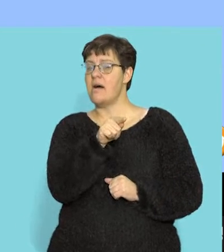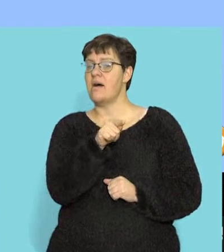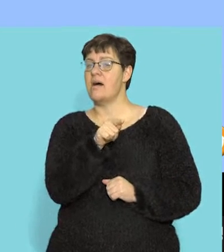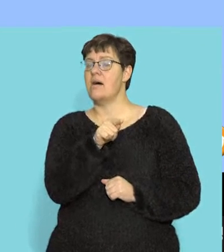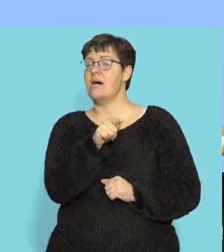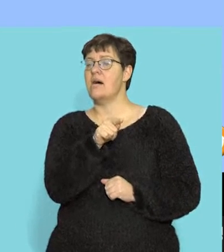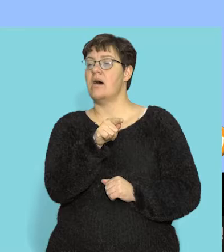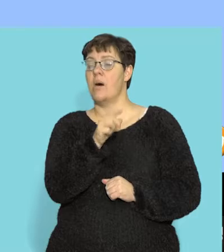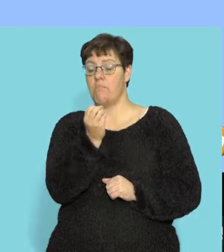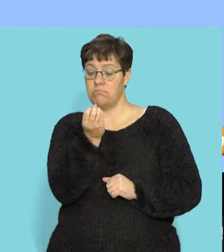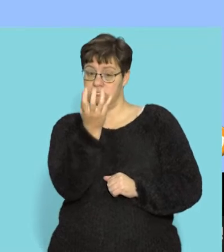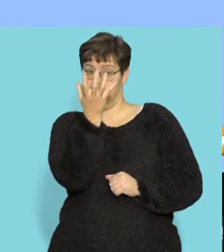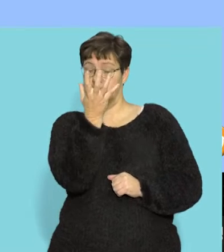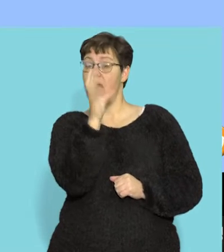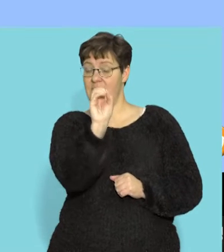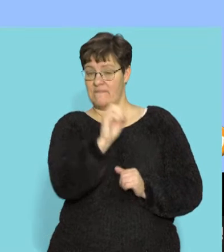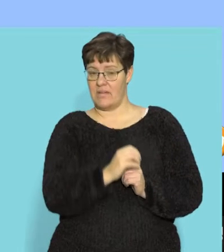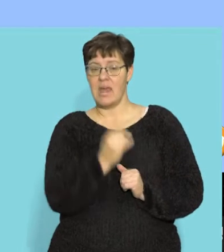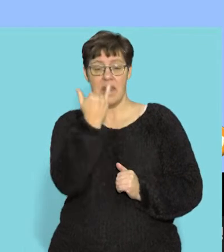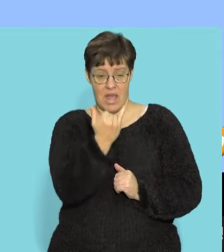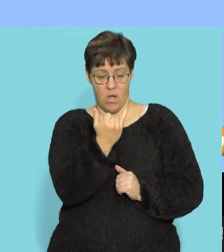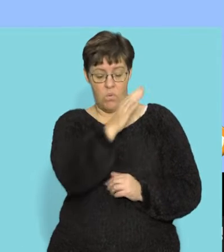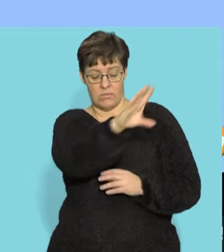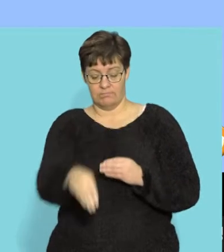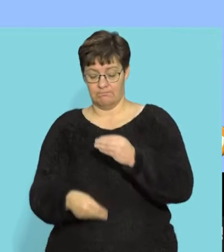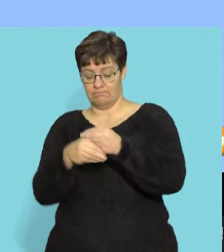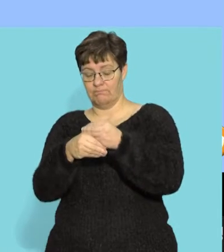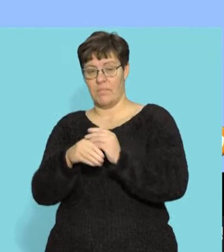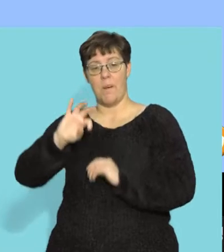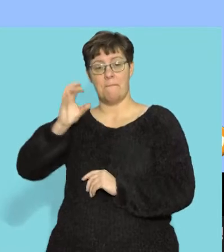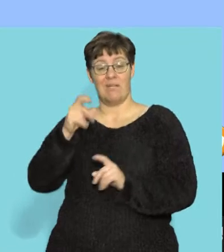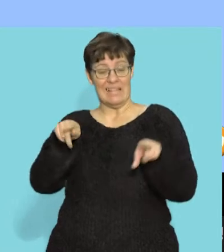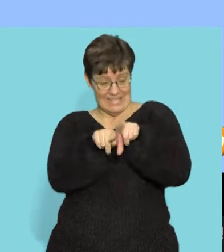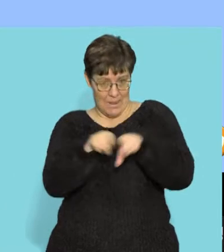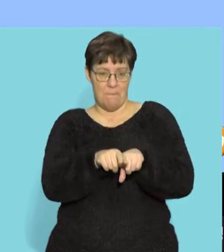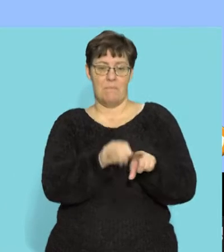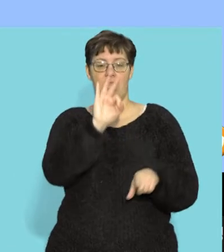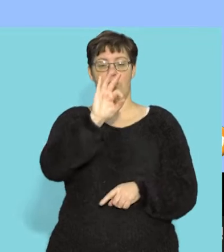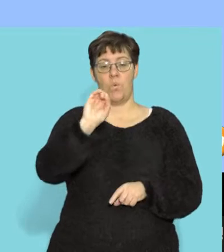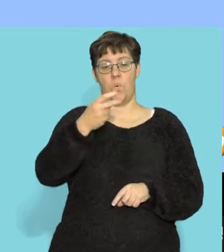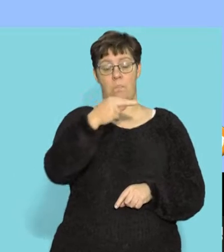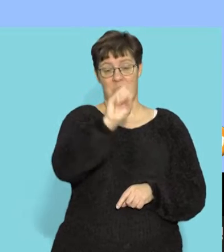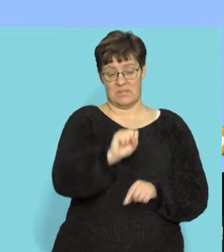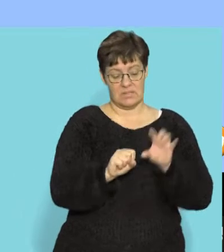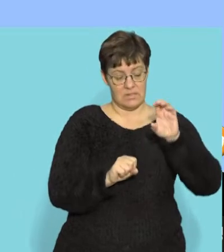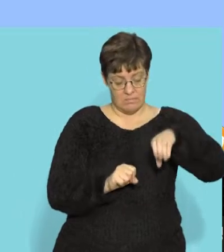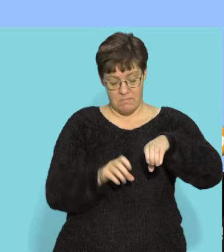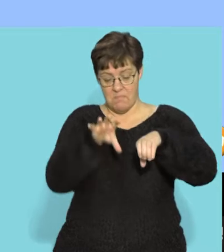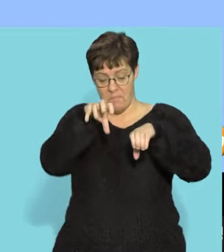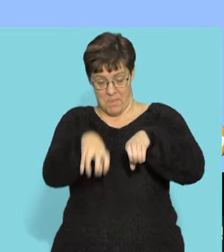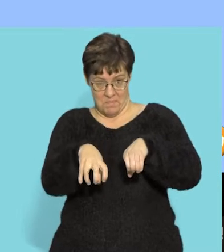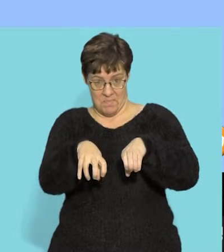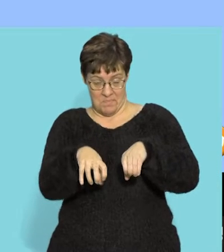bulb, right? Now, what we're going to do next is to add another identical light bulb in